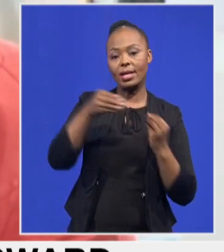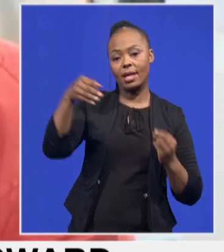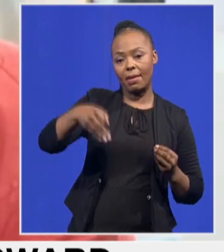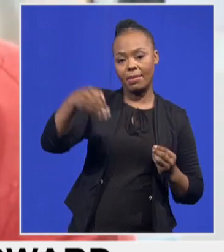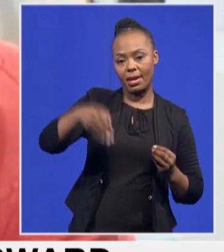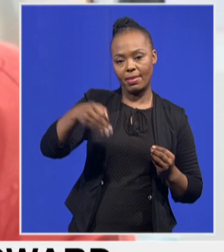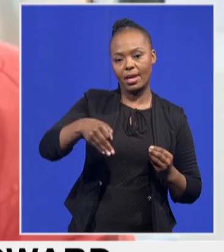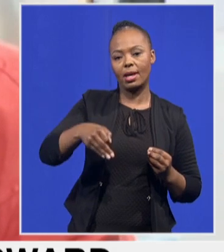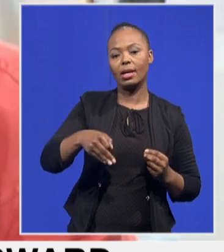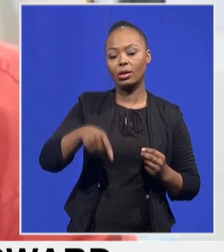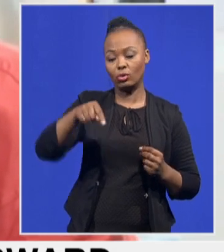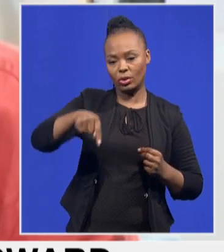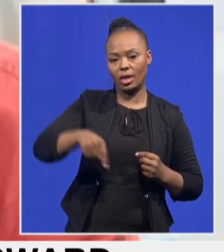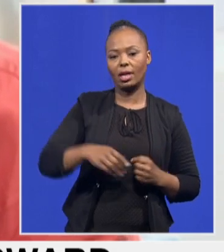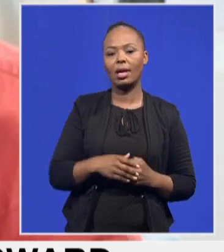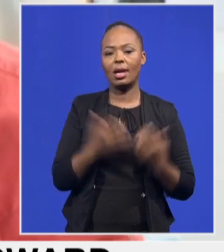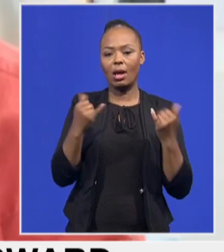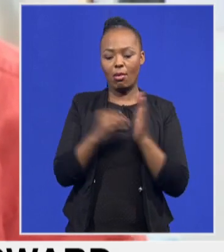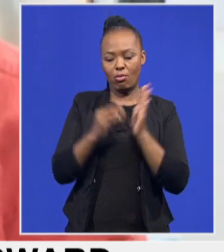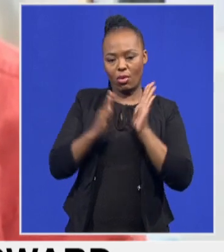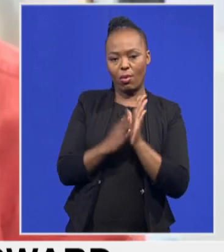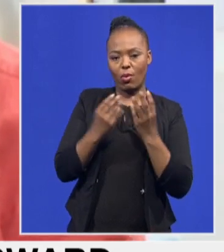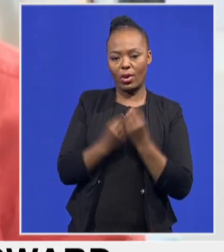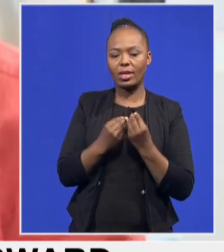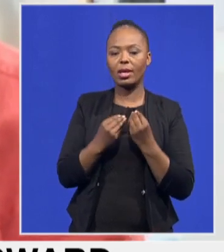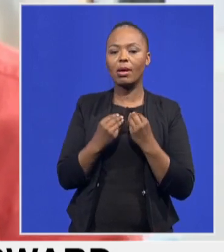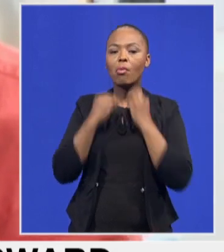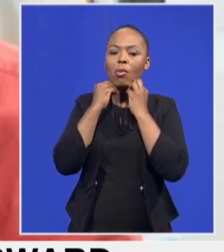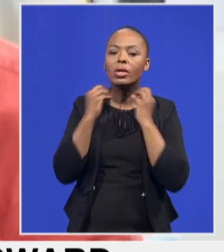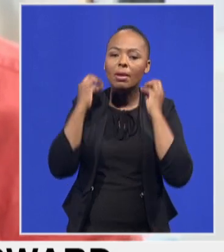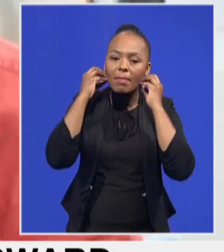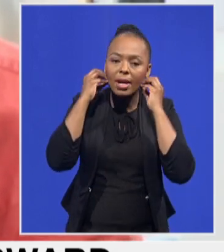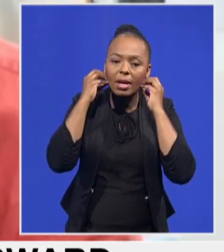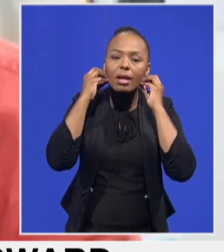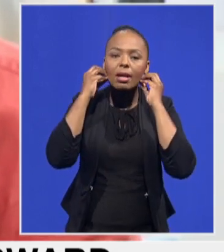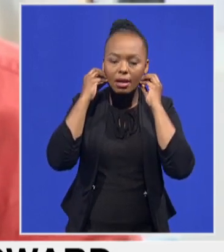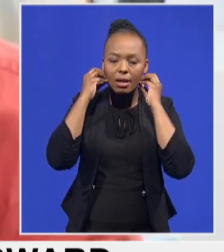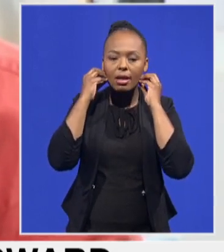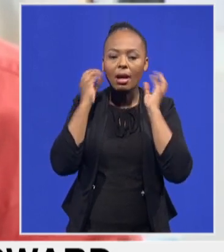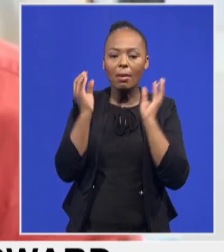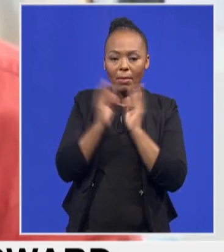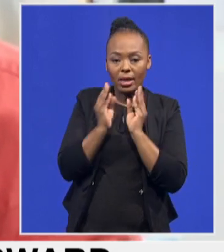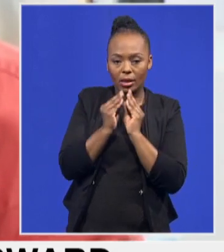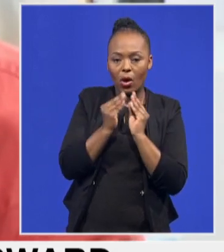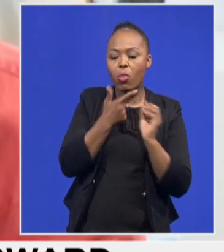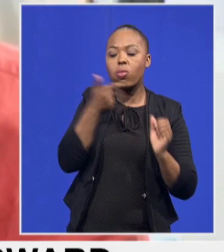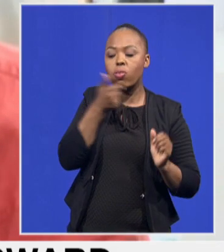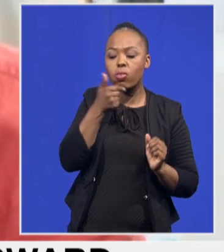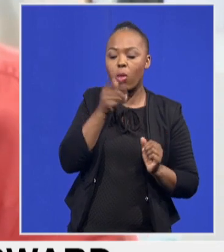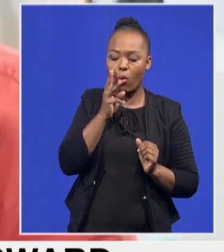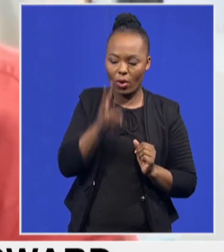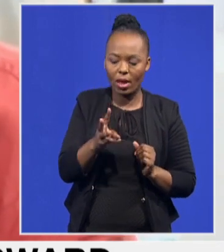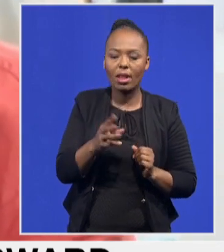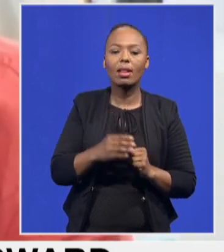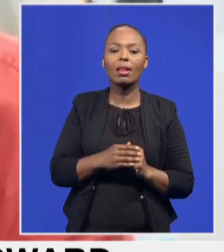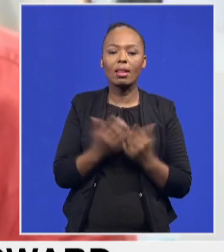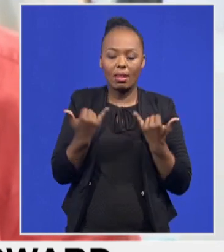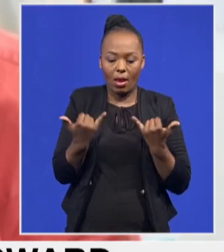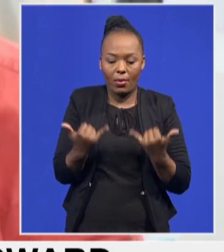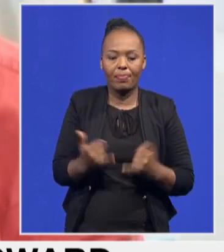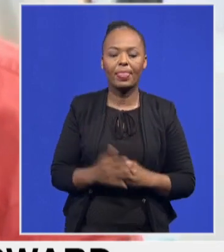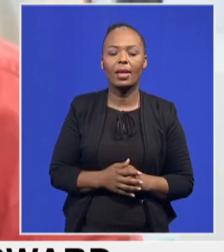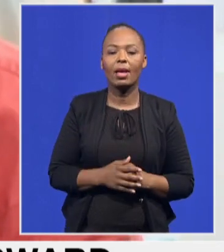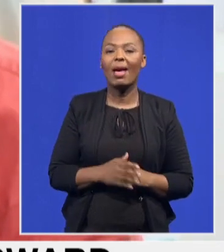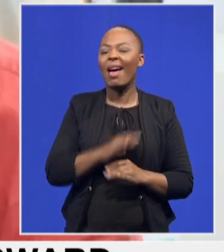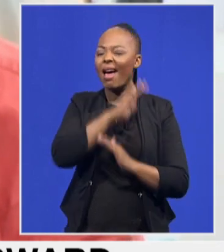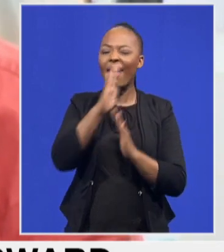we've got an appointment just now at 10 o'clock for Mozambique properties. And all of this together is